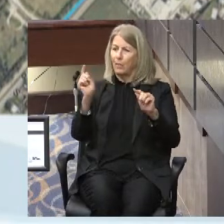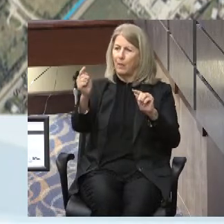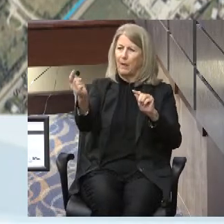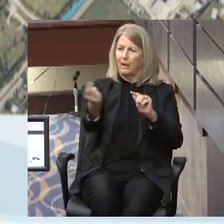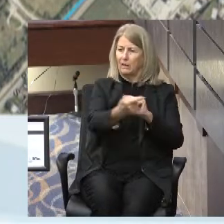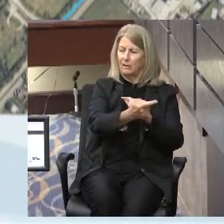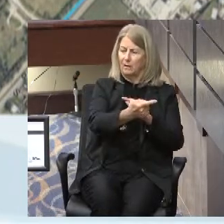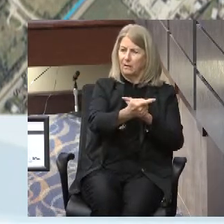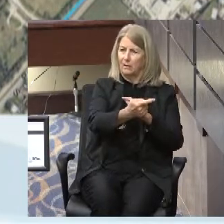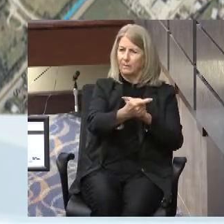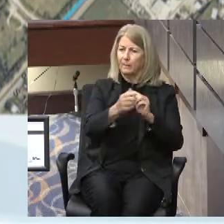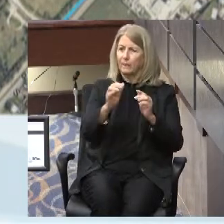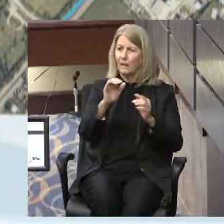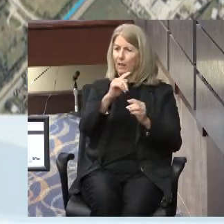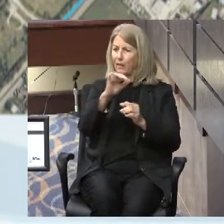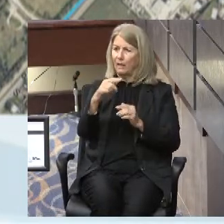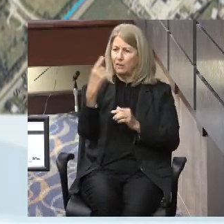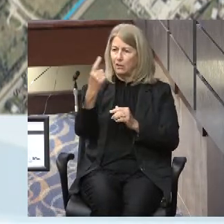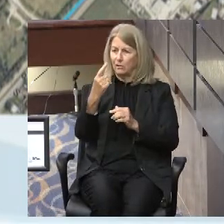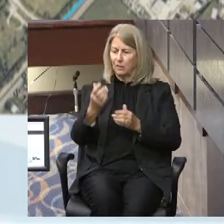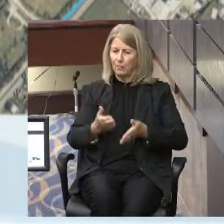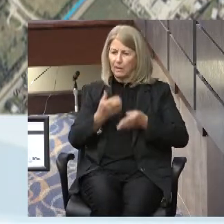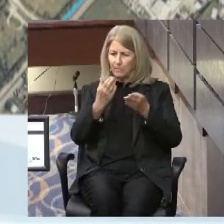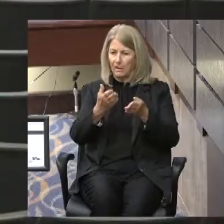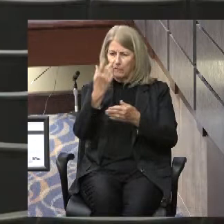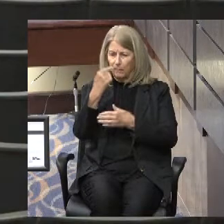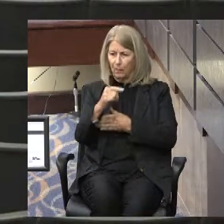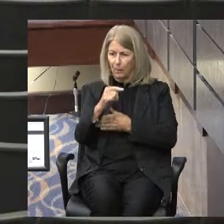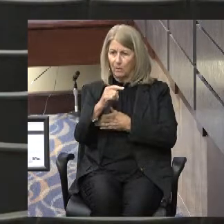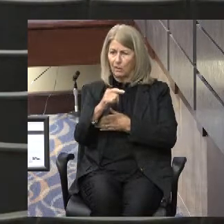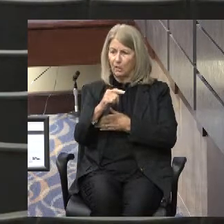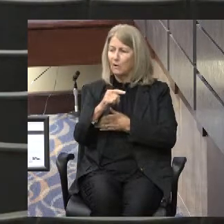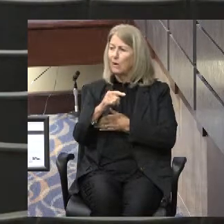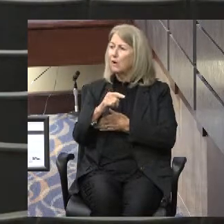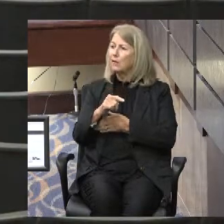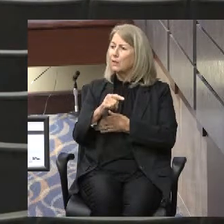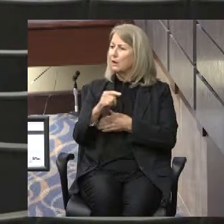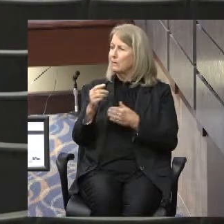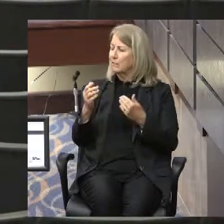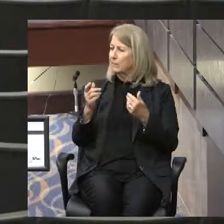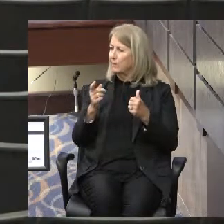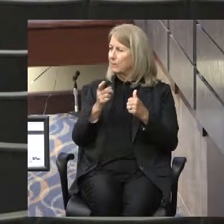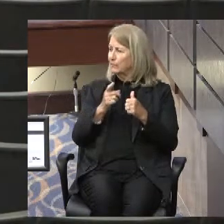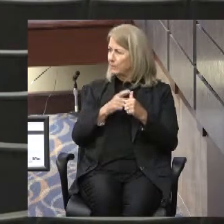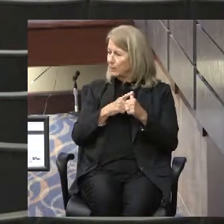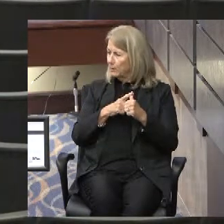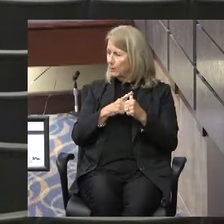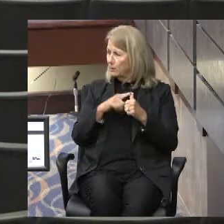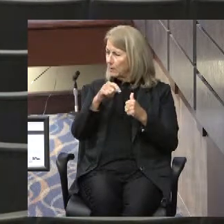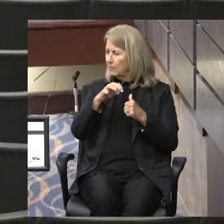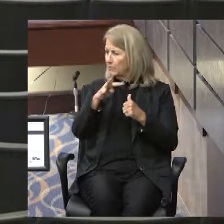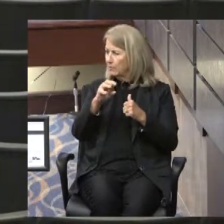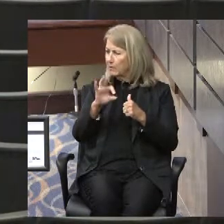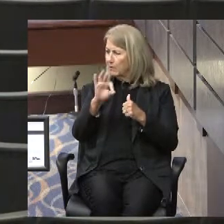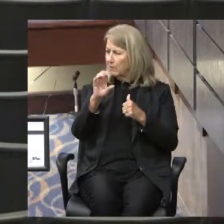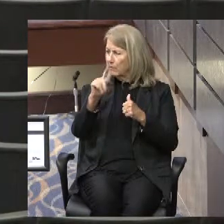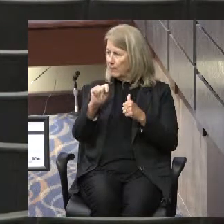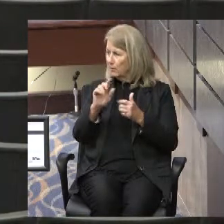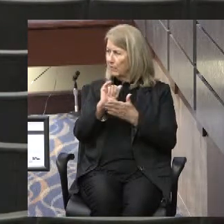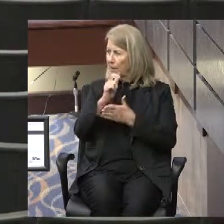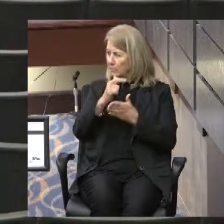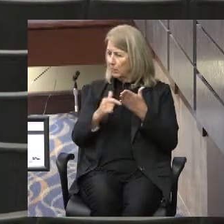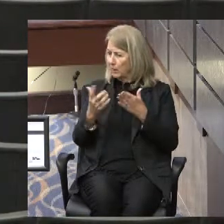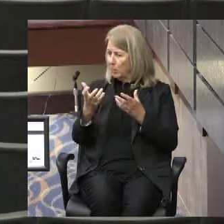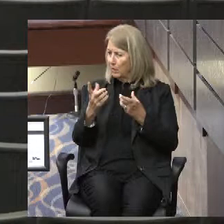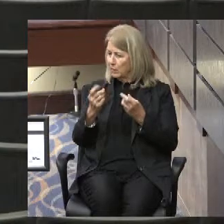for the first 140 feet, okay. and you would just be adding on to that. Okay, that's what I want to do. Yep. Jennifer, help me out. Yes, ma'am.